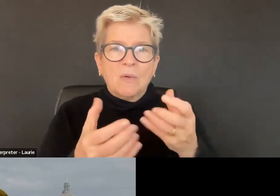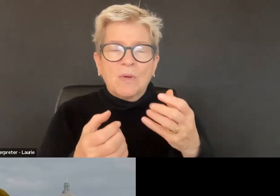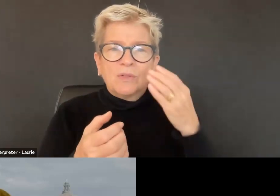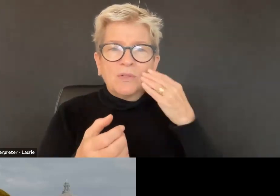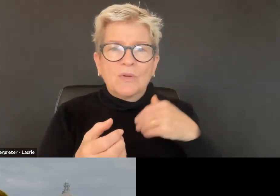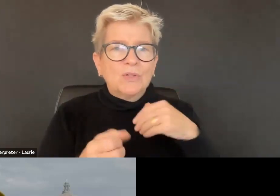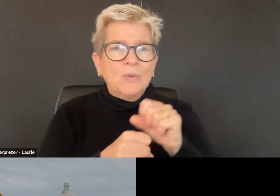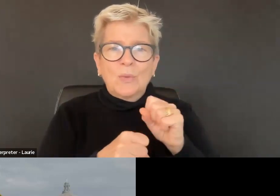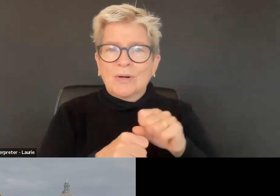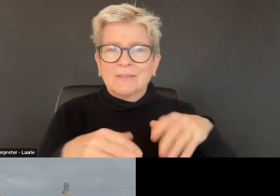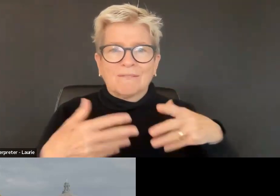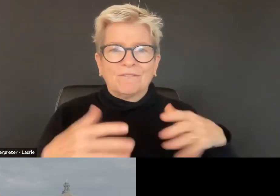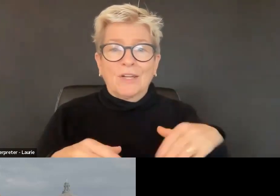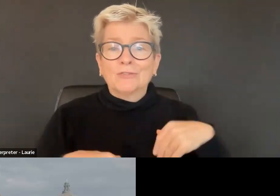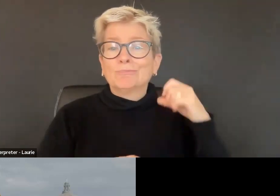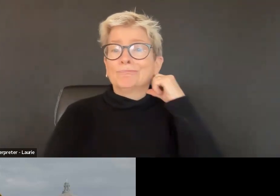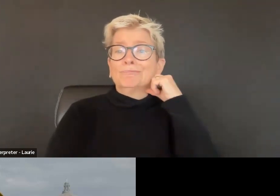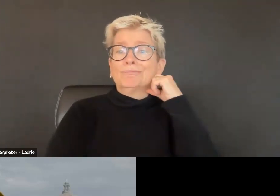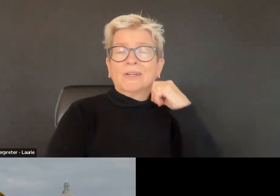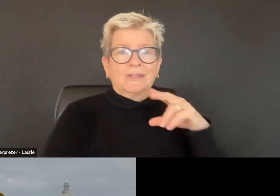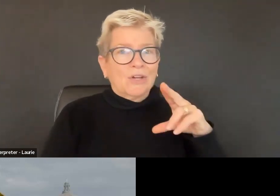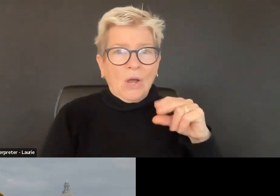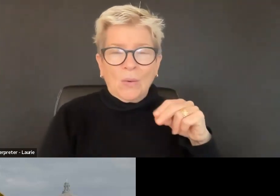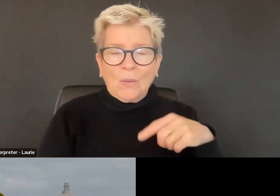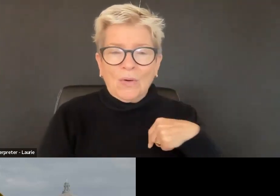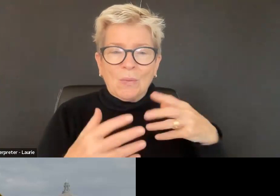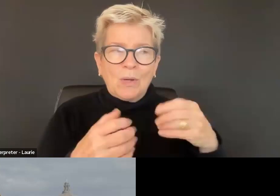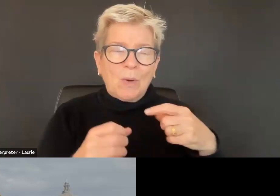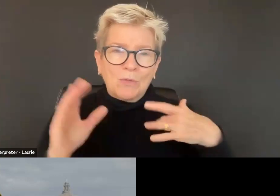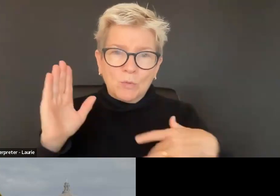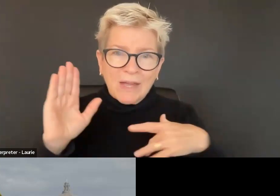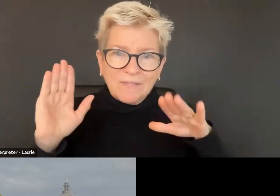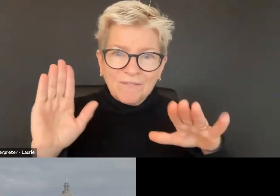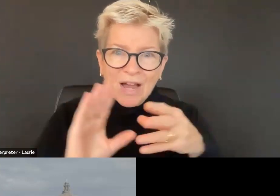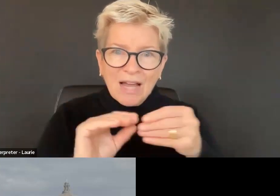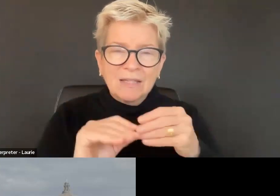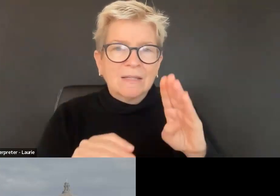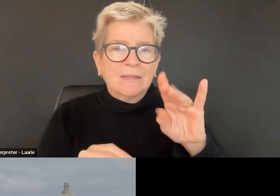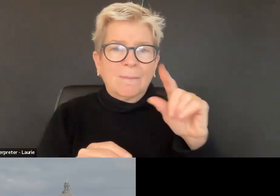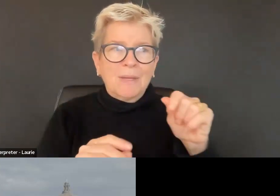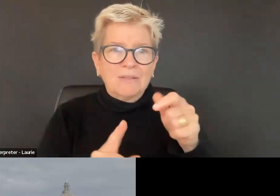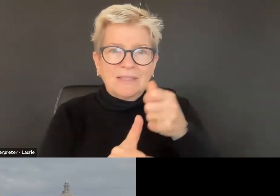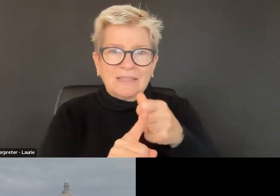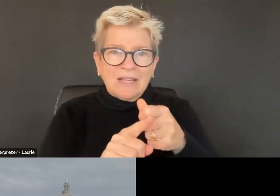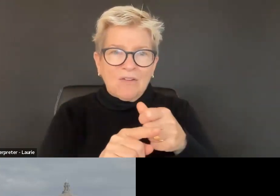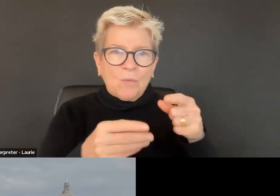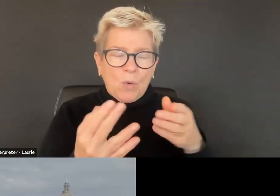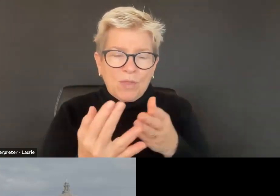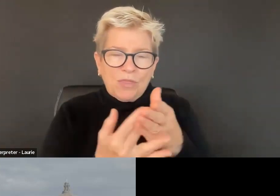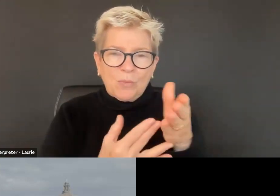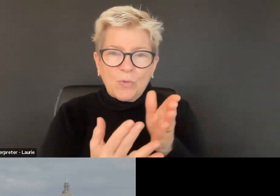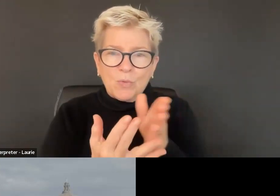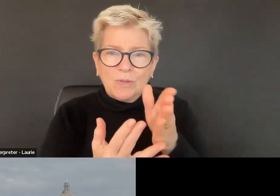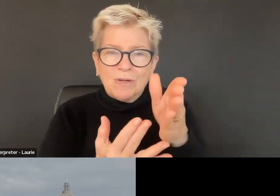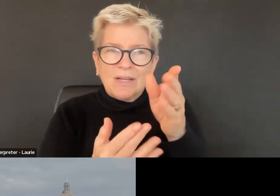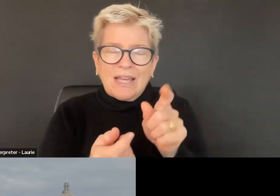not done. We would love for you to make sure you're testifying on bills. Bills change dramatically, or can change